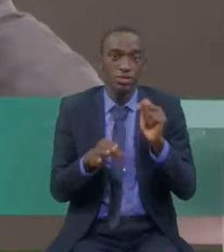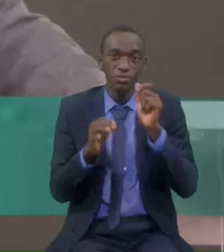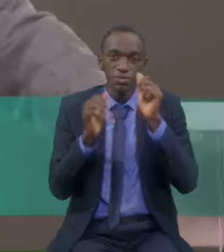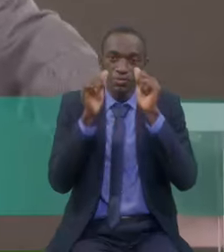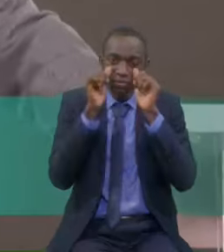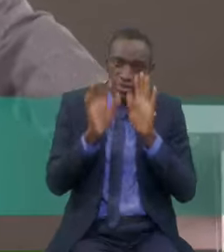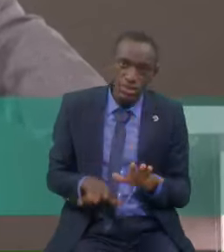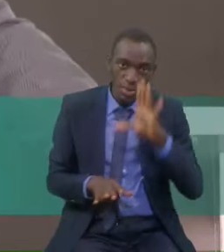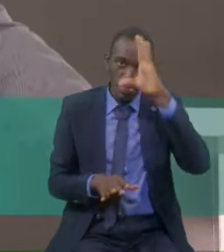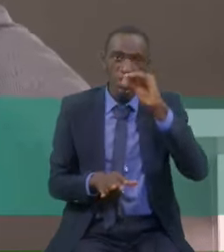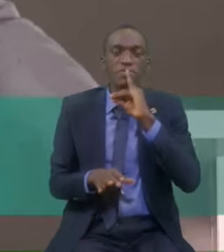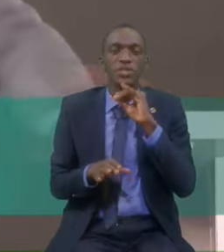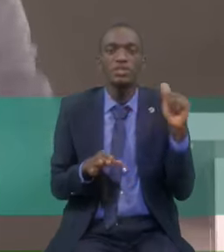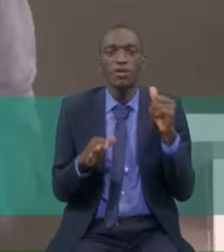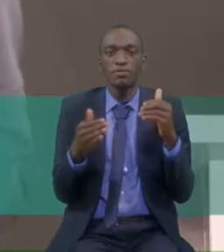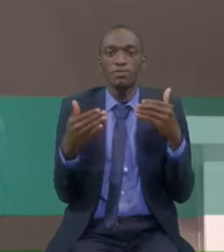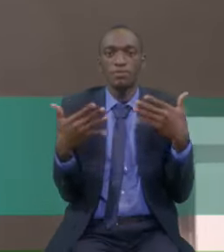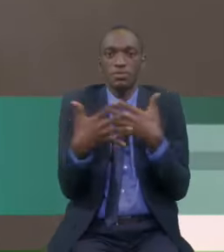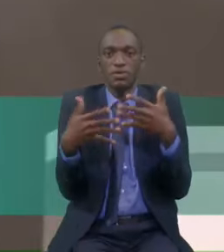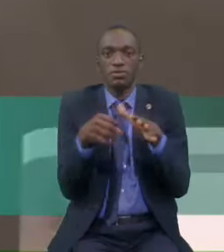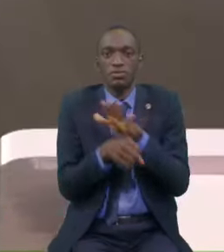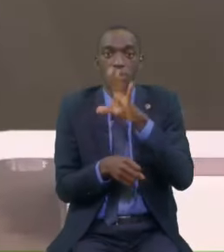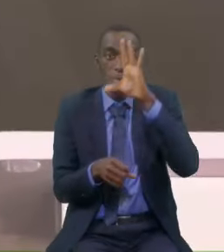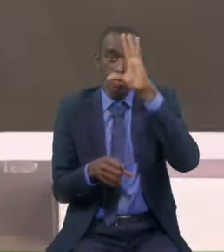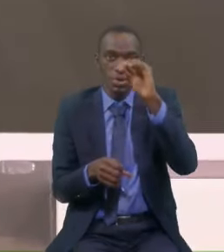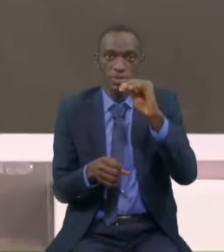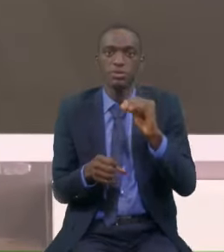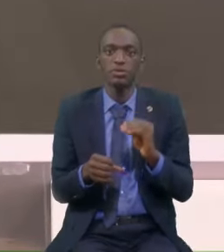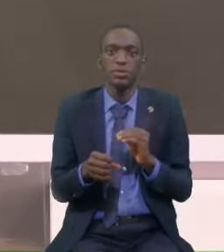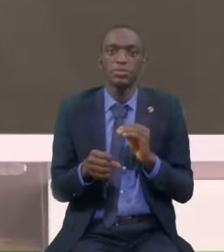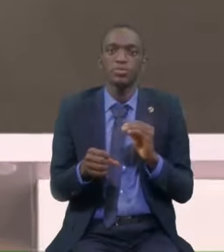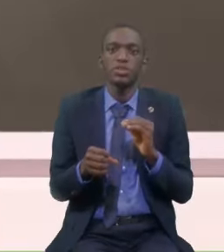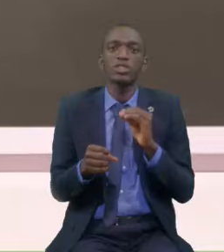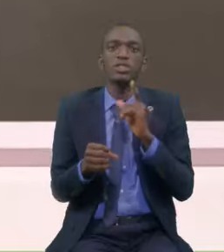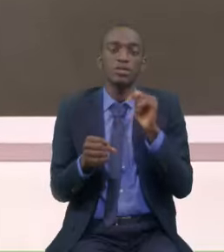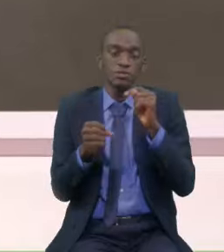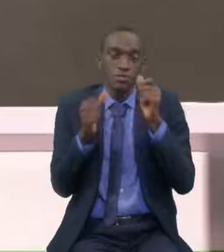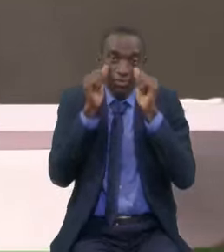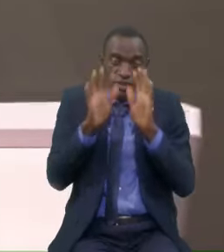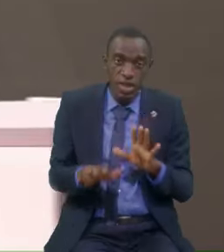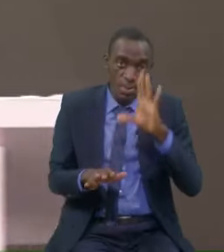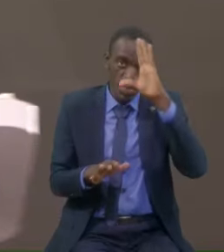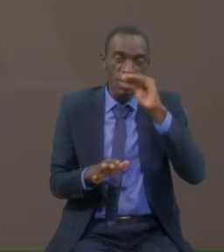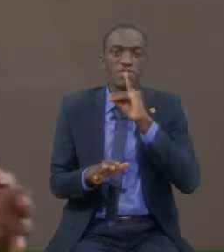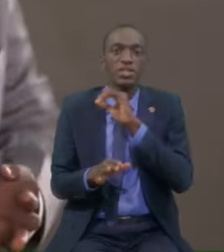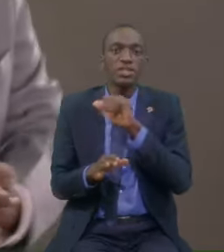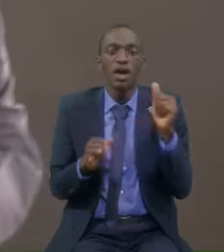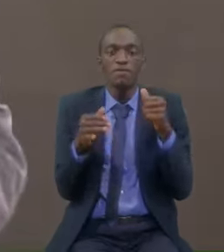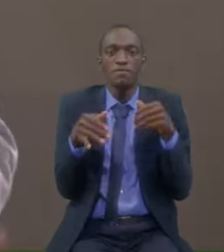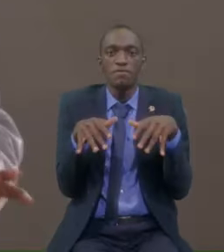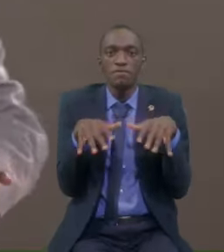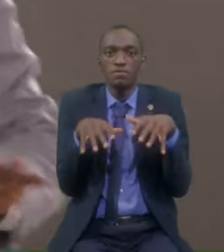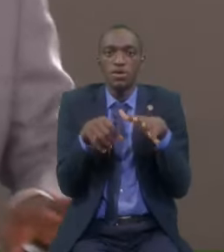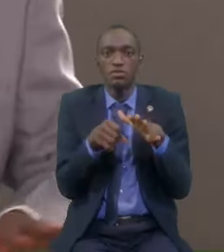fearful man. The fainting man is a fretful man. The fainting man is